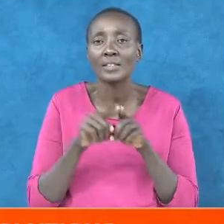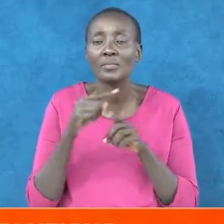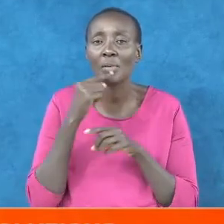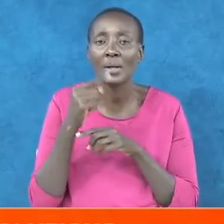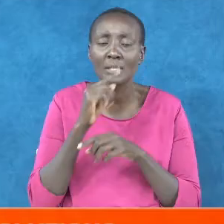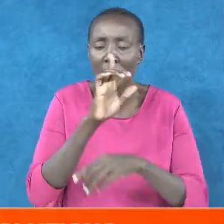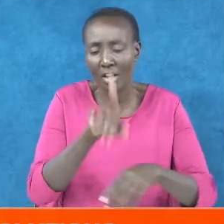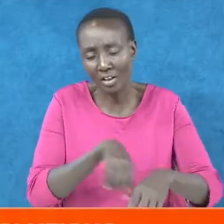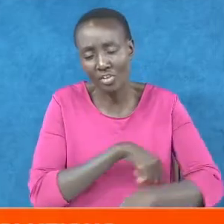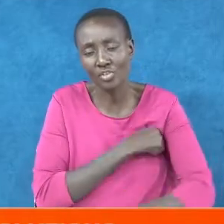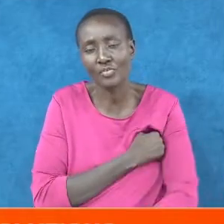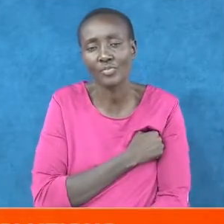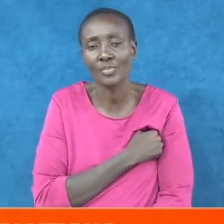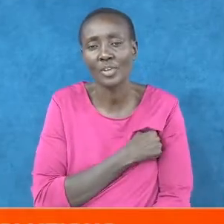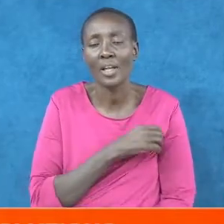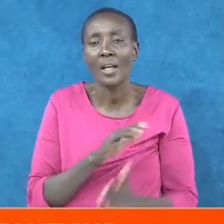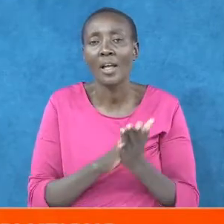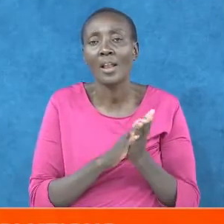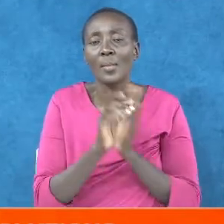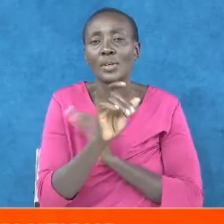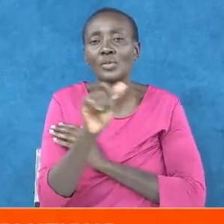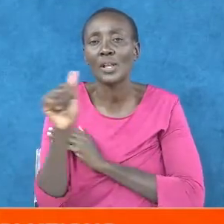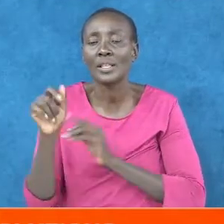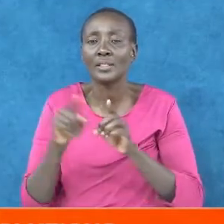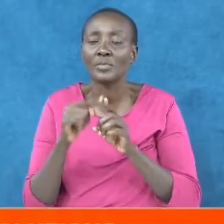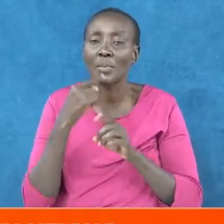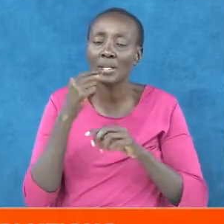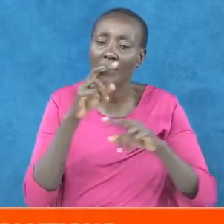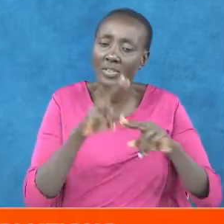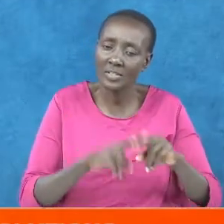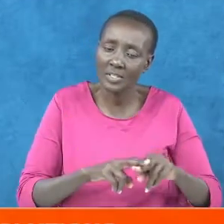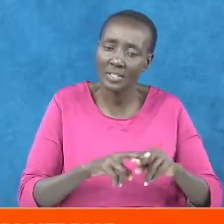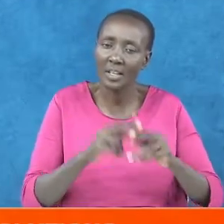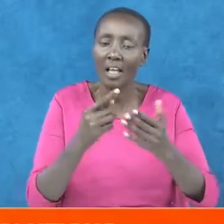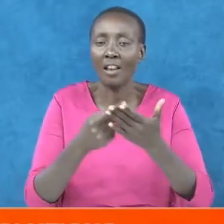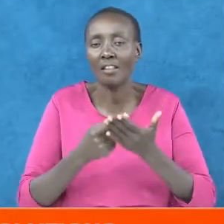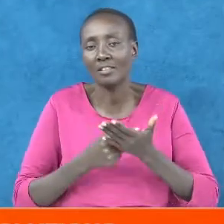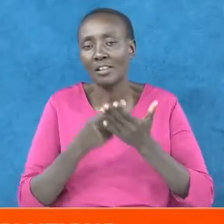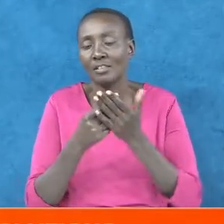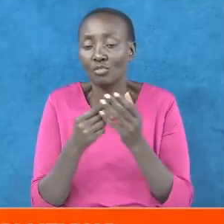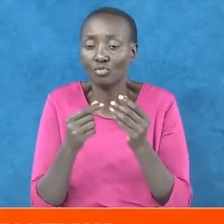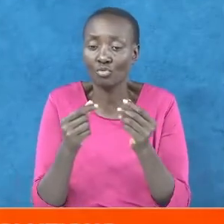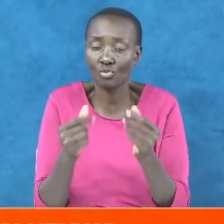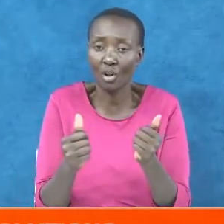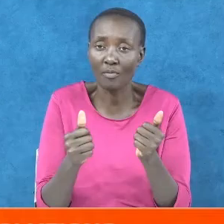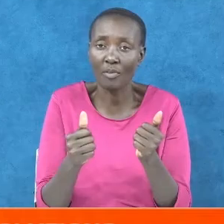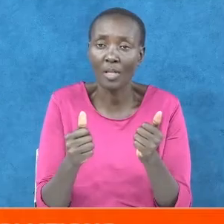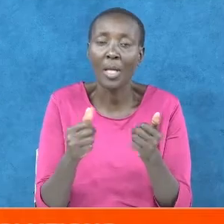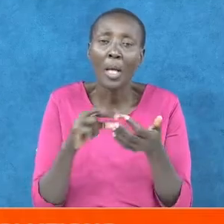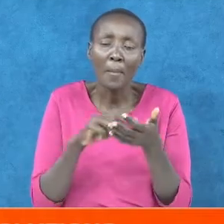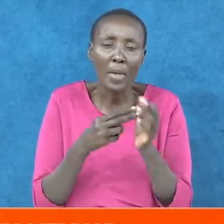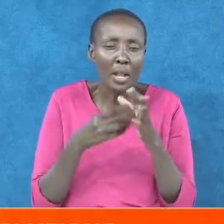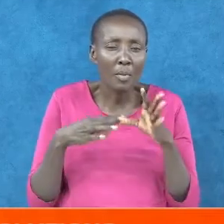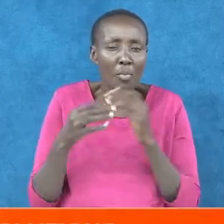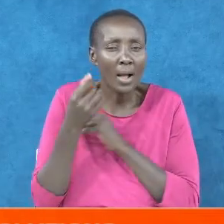to the chief. And another person said, sit down and try to see if they can figure it out. So there's some